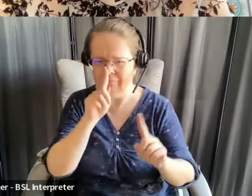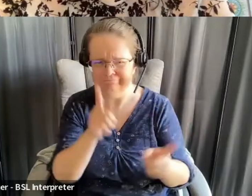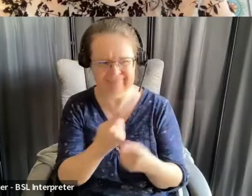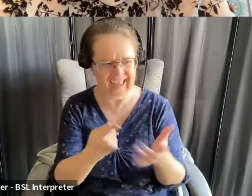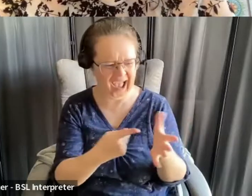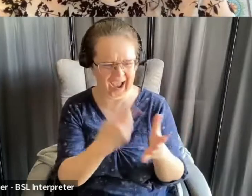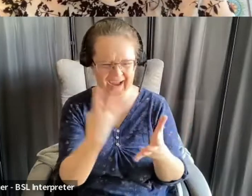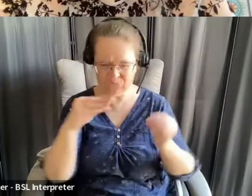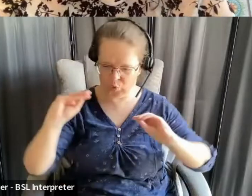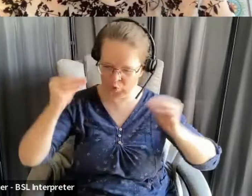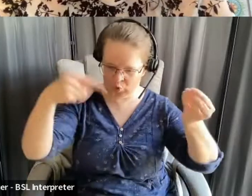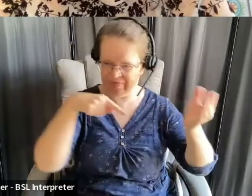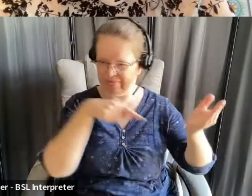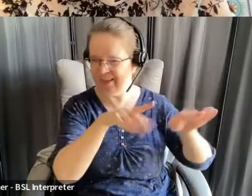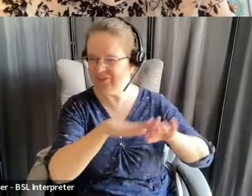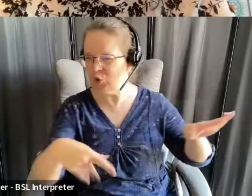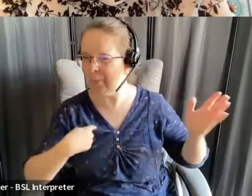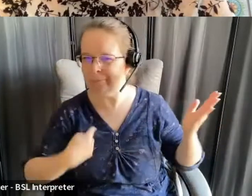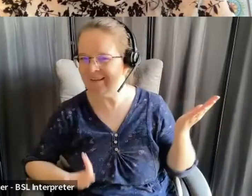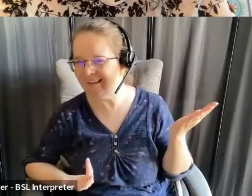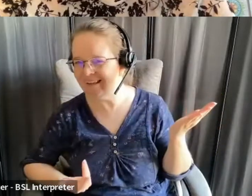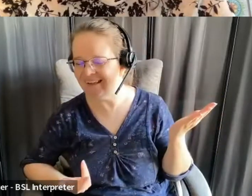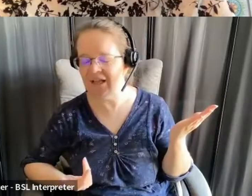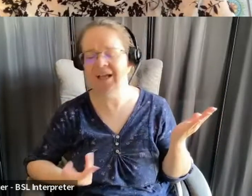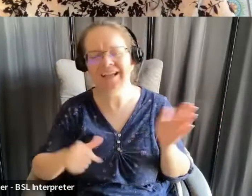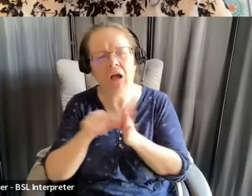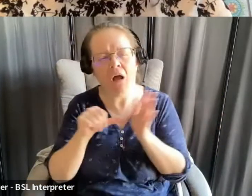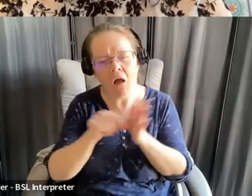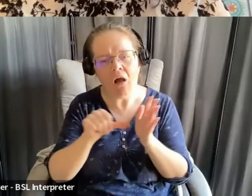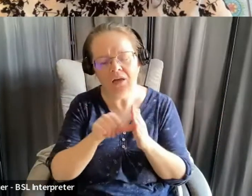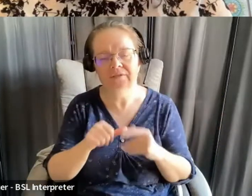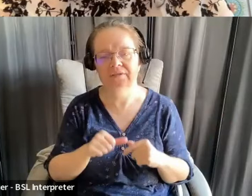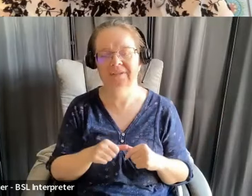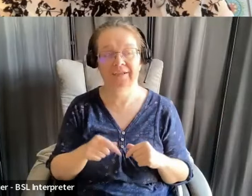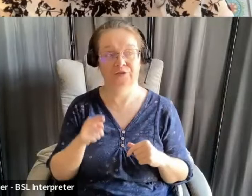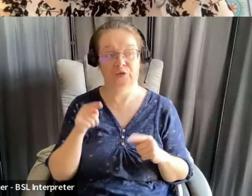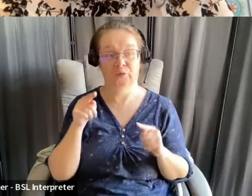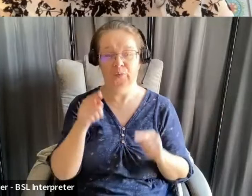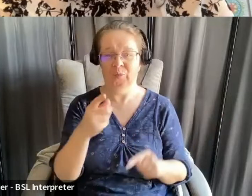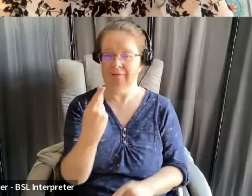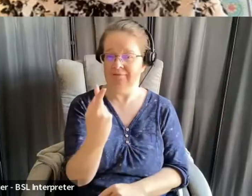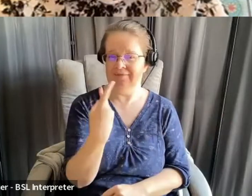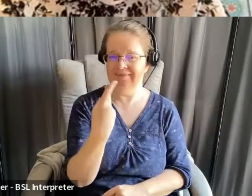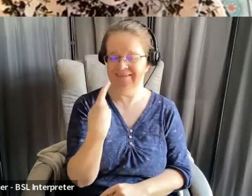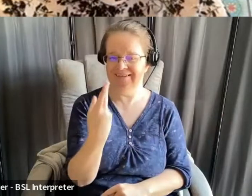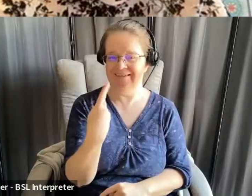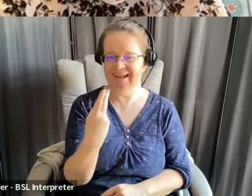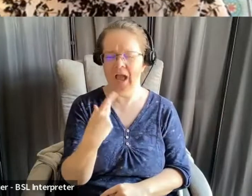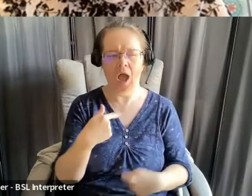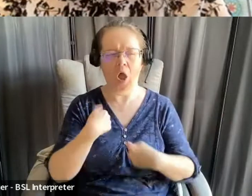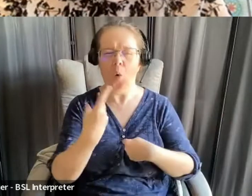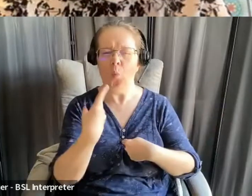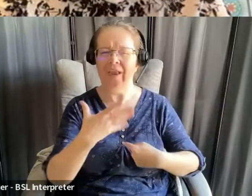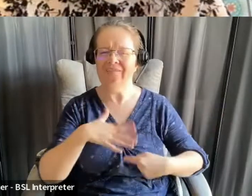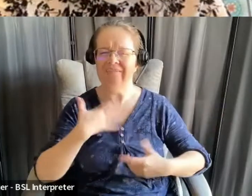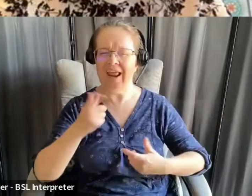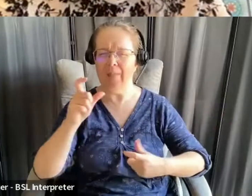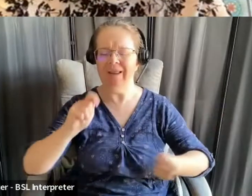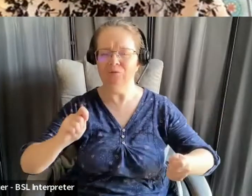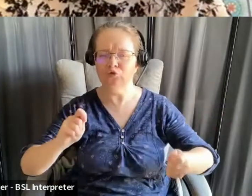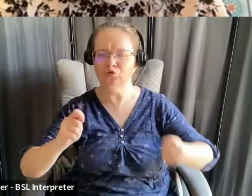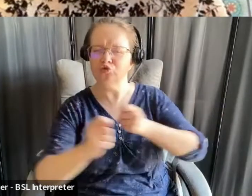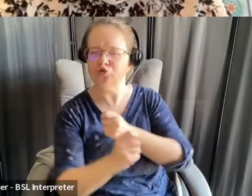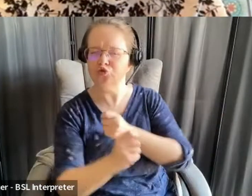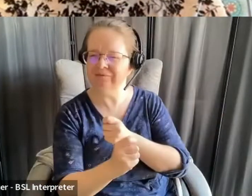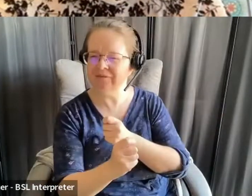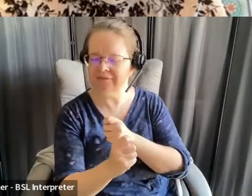A4 piece of paper. And so in that moment, I felt that there was a shift or a turning point for you. Can you